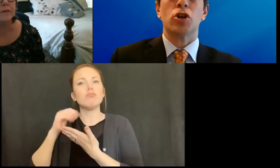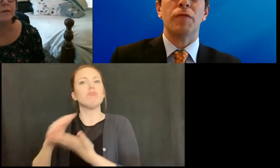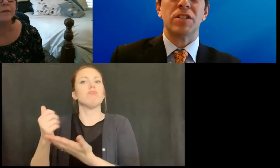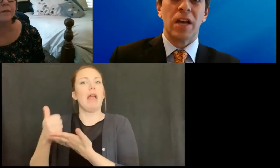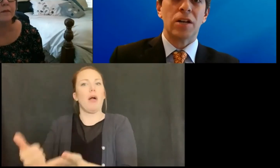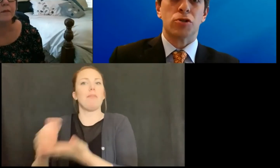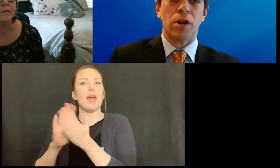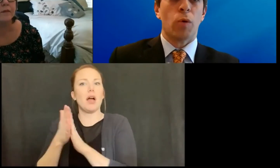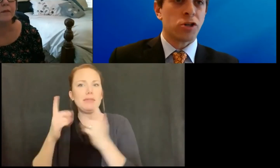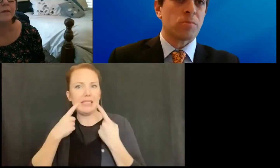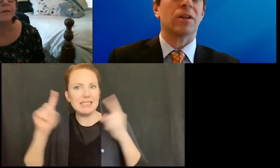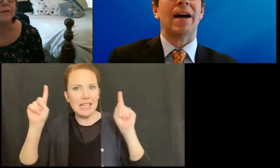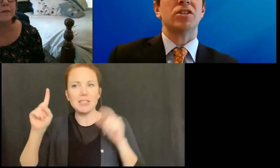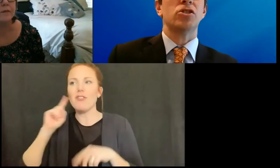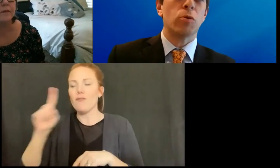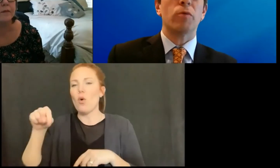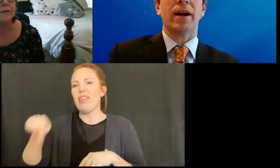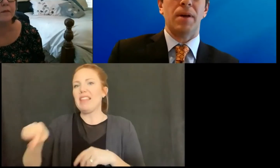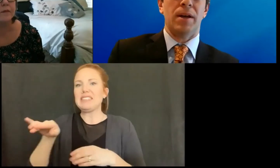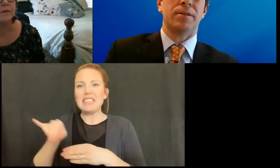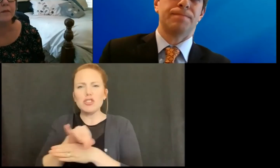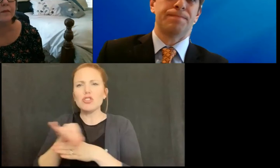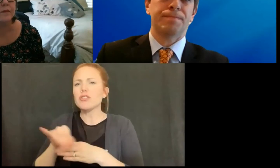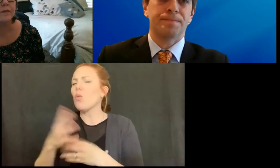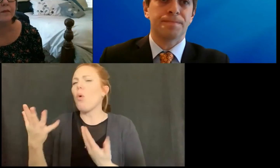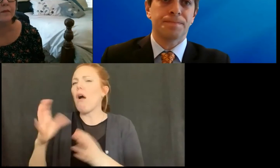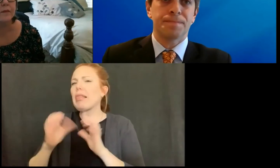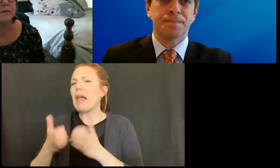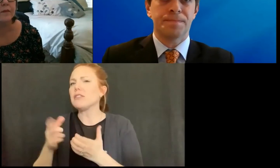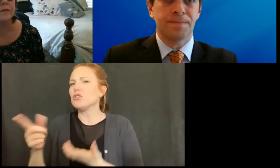in the service industry? What are some classes you would recommend?